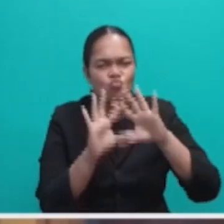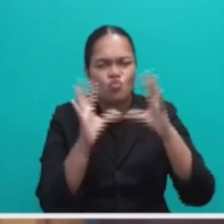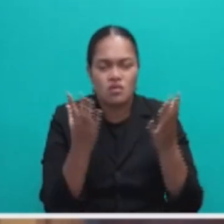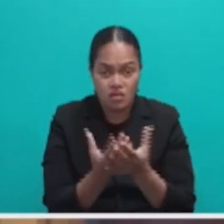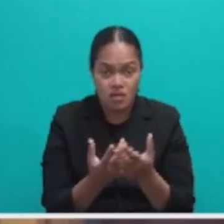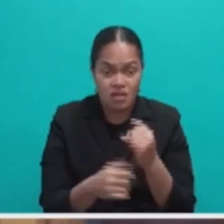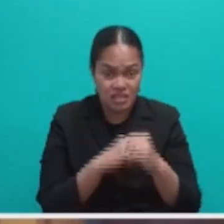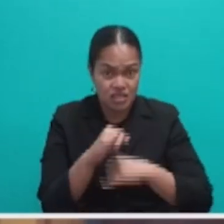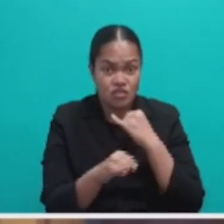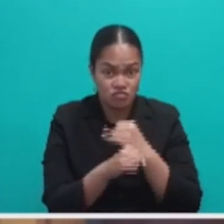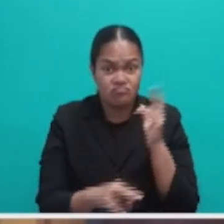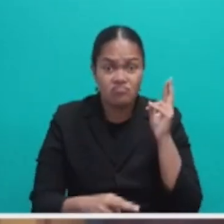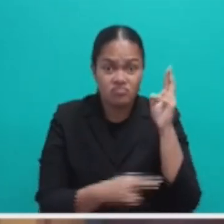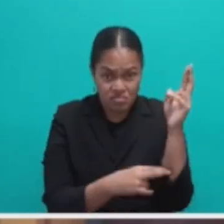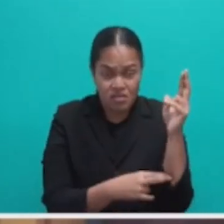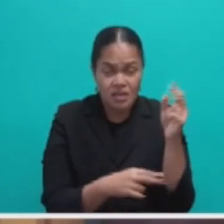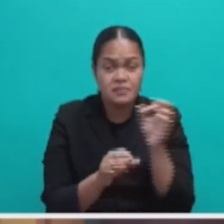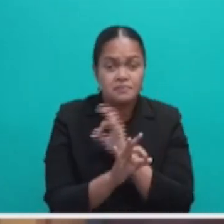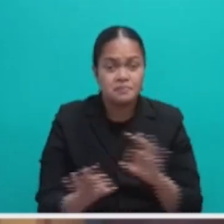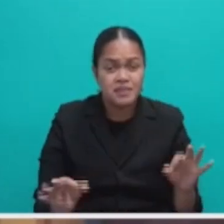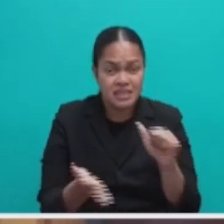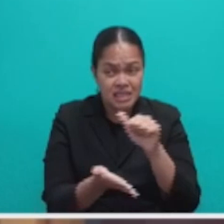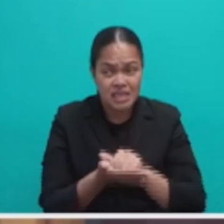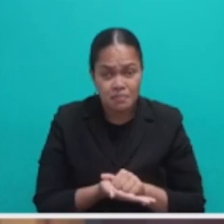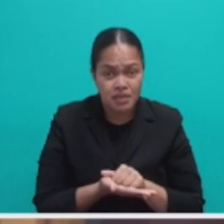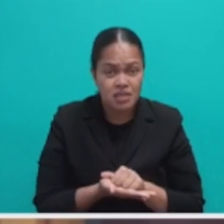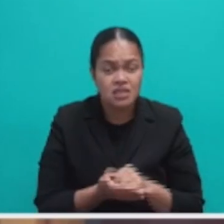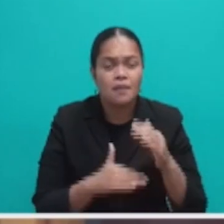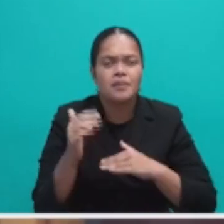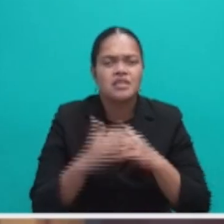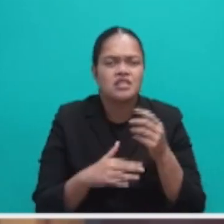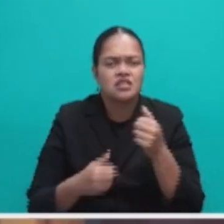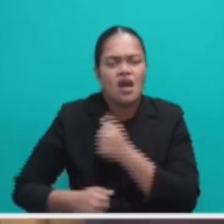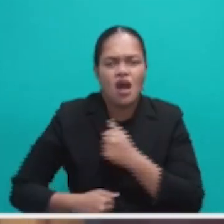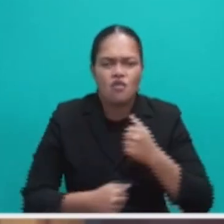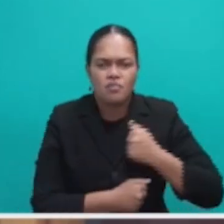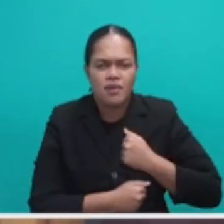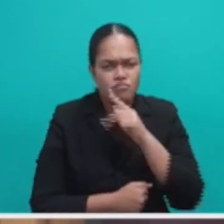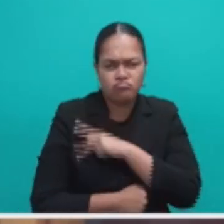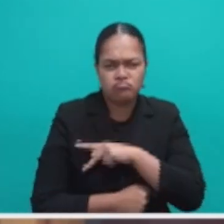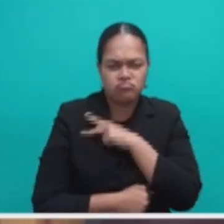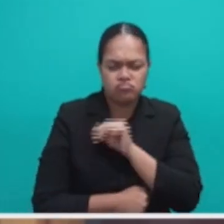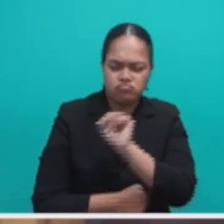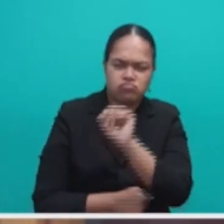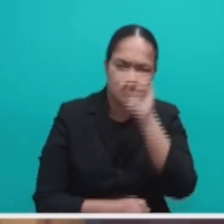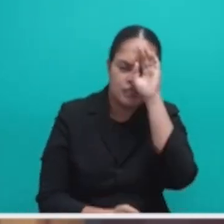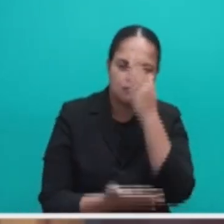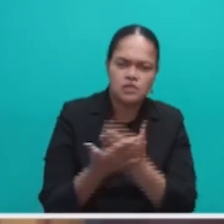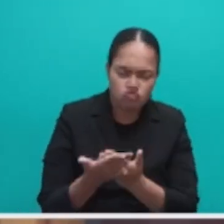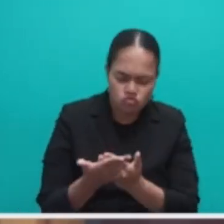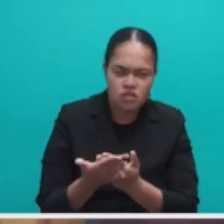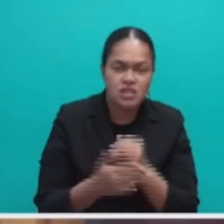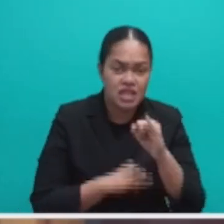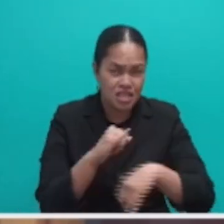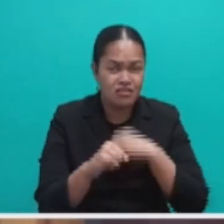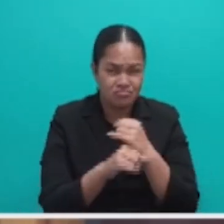our international reputation as peacekeepers is built on RFMF's professionalism and experience. Our